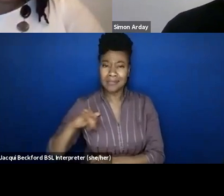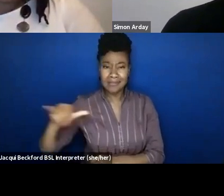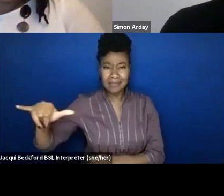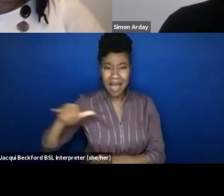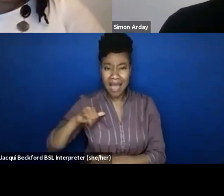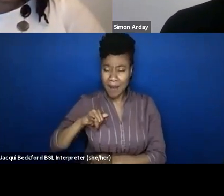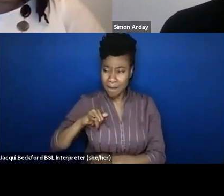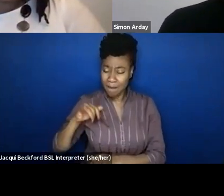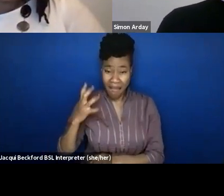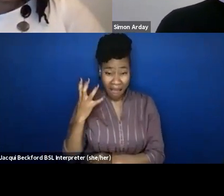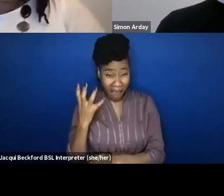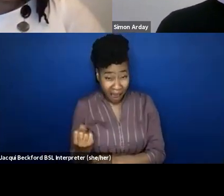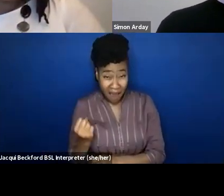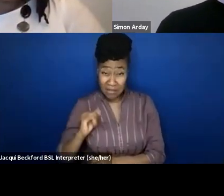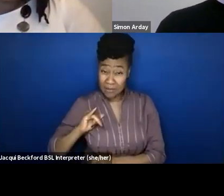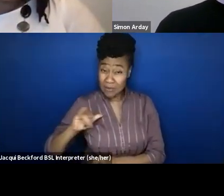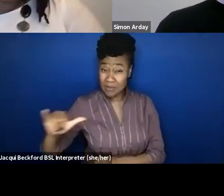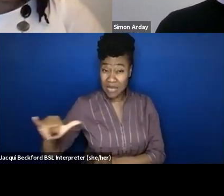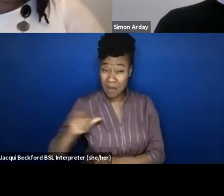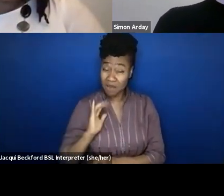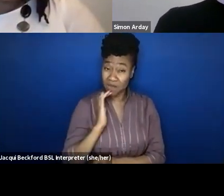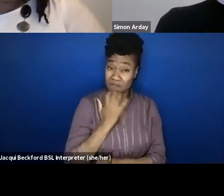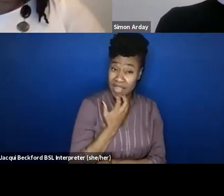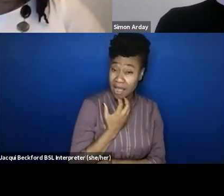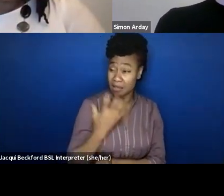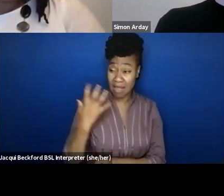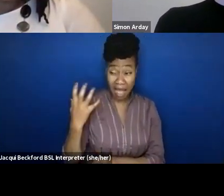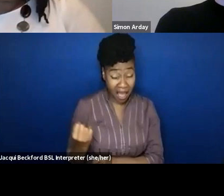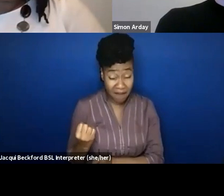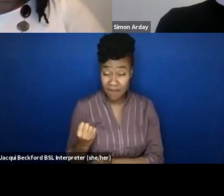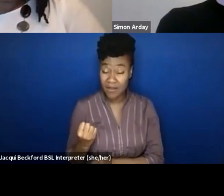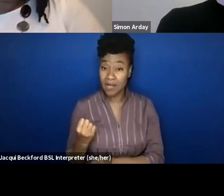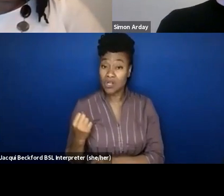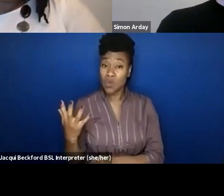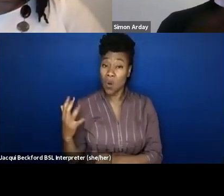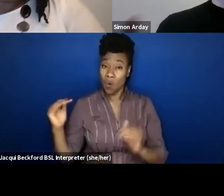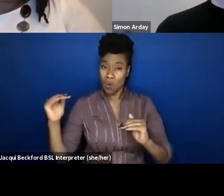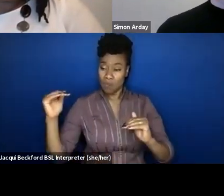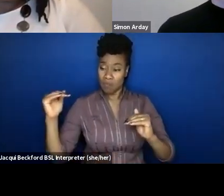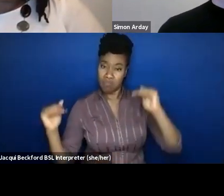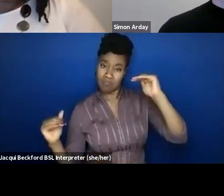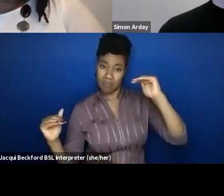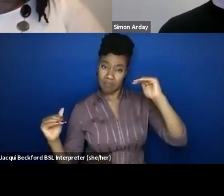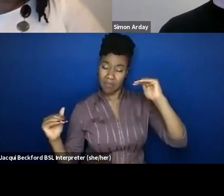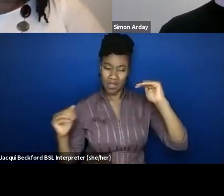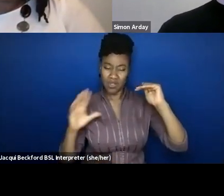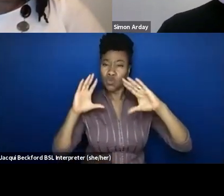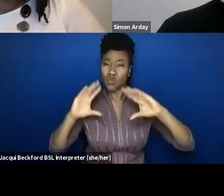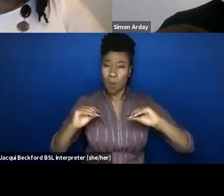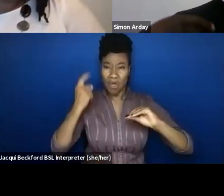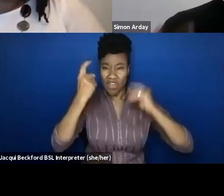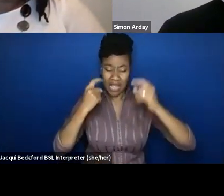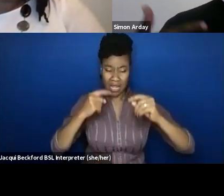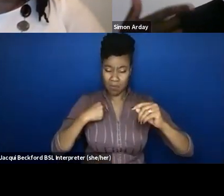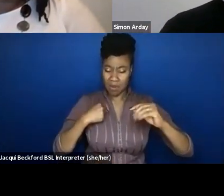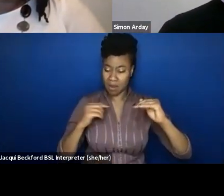we kind of move away from positions, or this is my position, to thinking about what are our common interests? And I